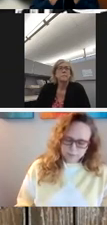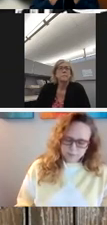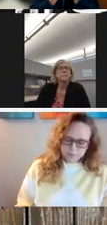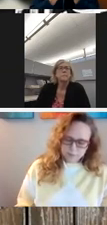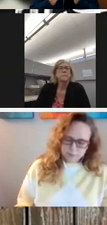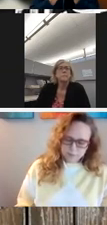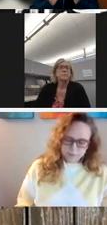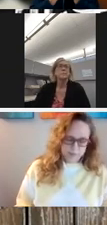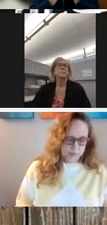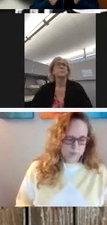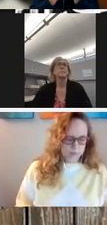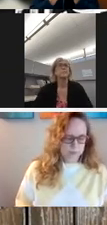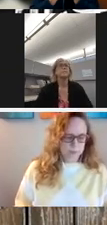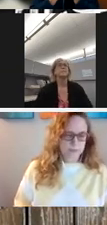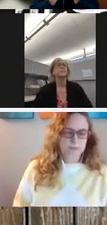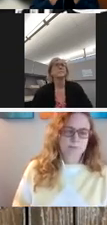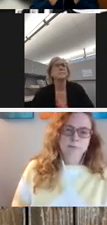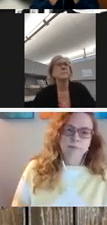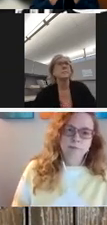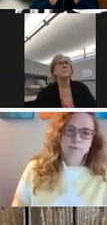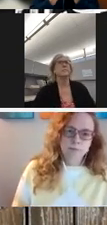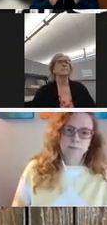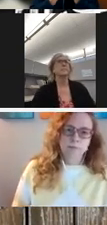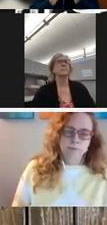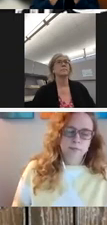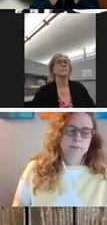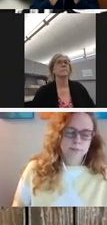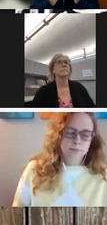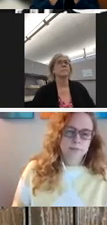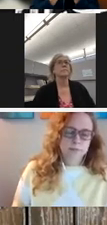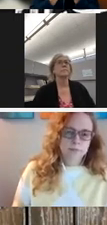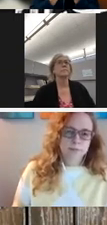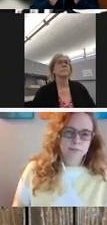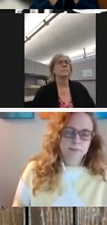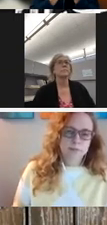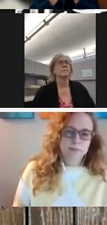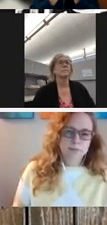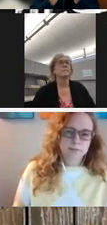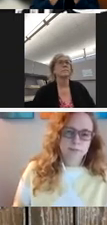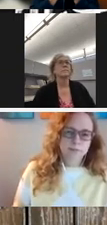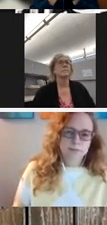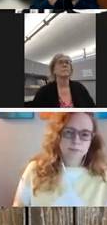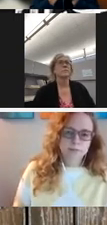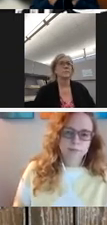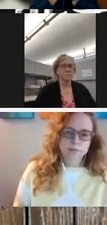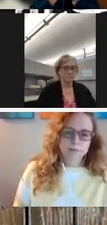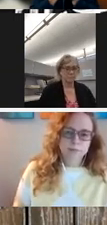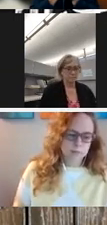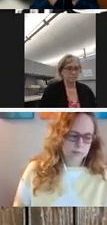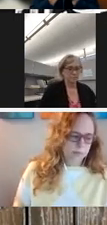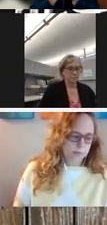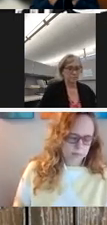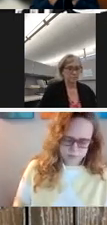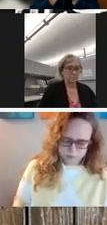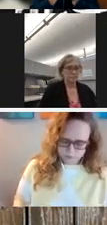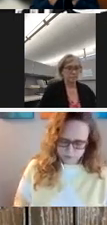today. Digital skills is important. We're in the technology age. We have been. It's the 21st century, and it just keeps